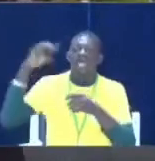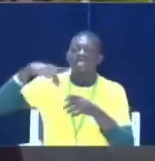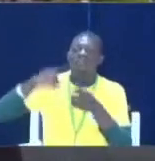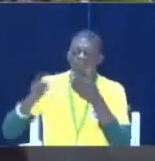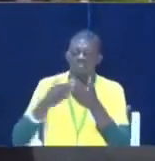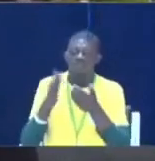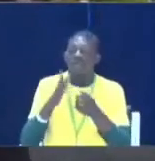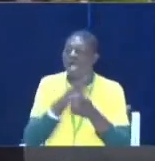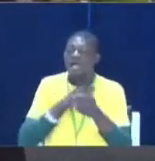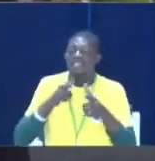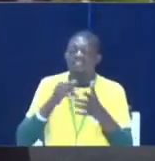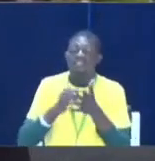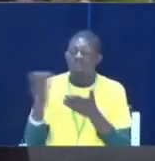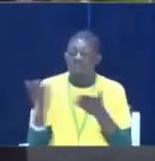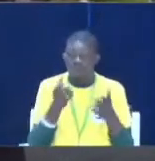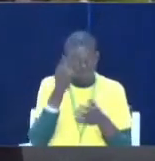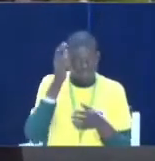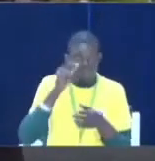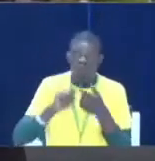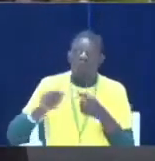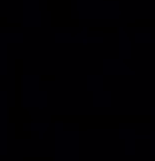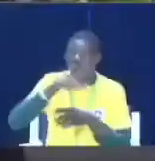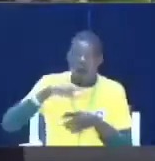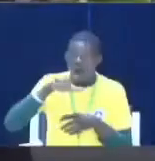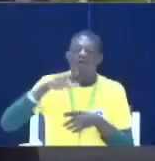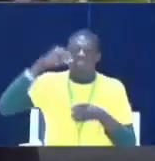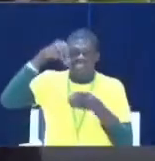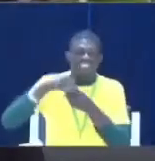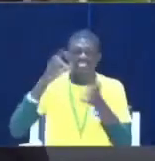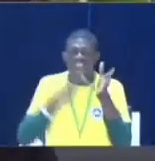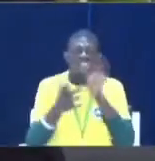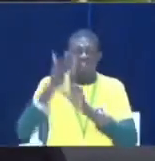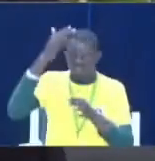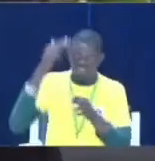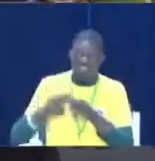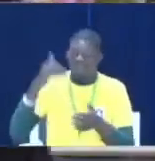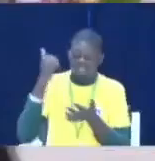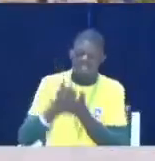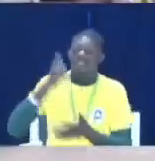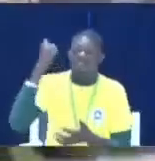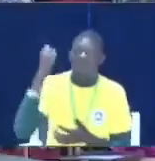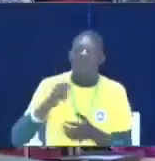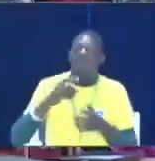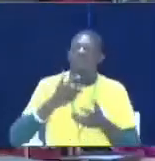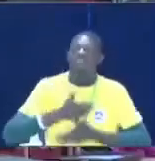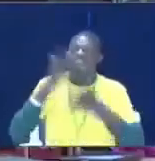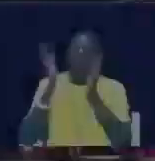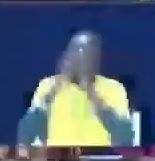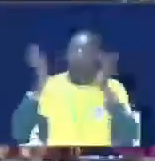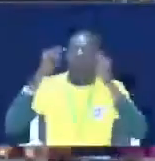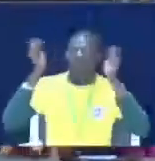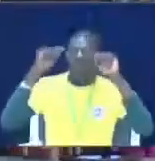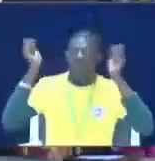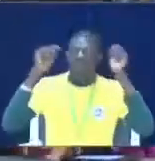and let it bring understanding to all. In Jesus' name. Come on, somebody celebrate